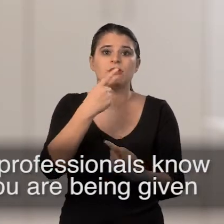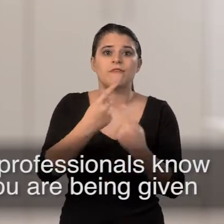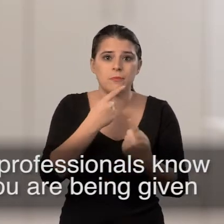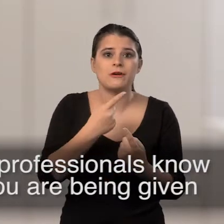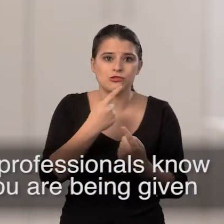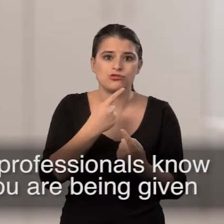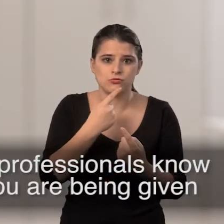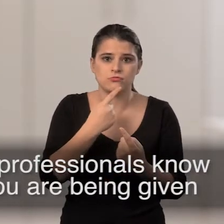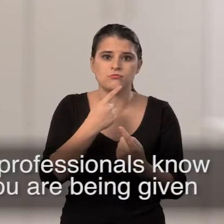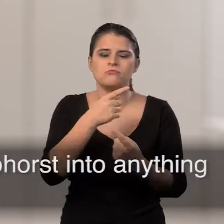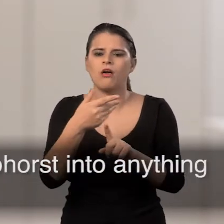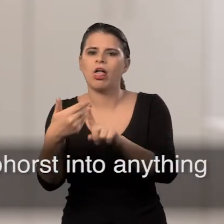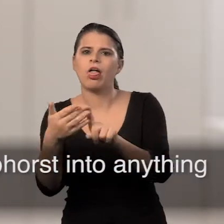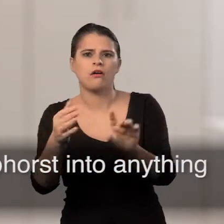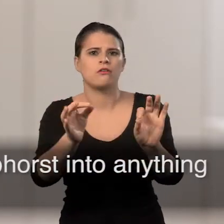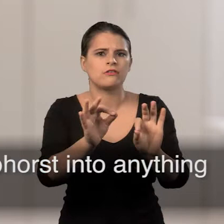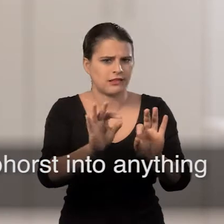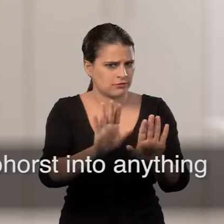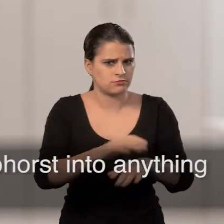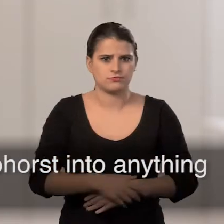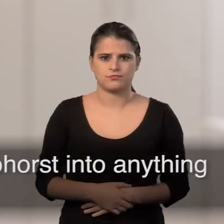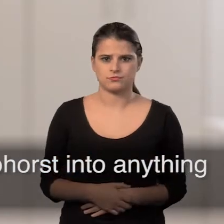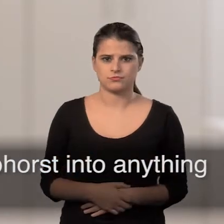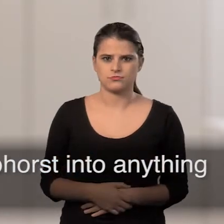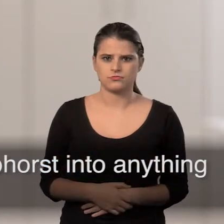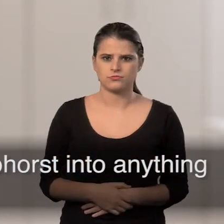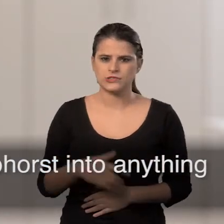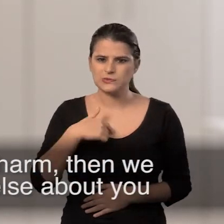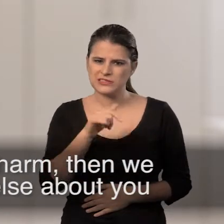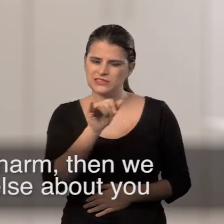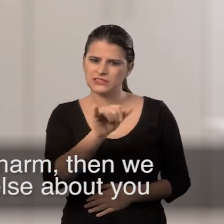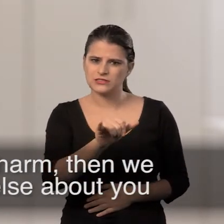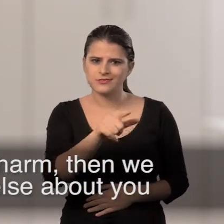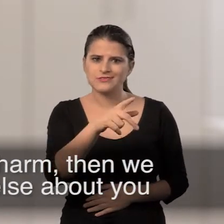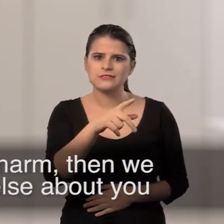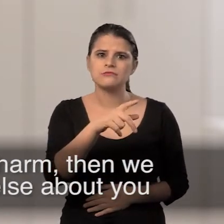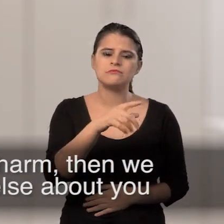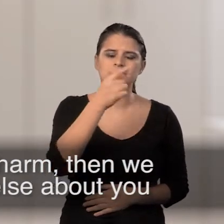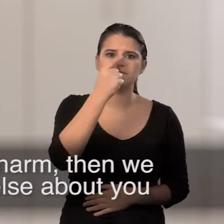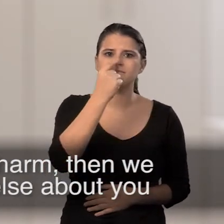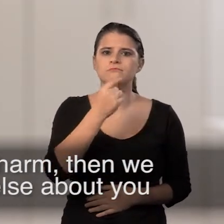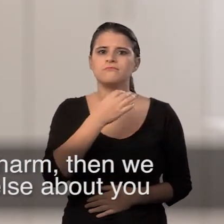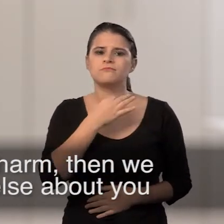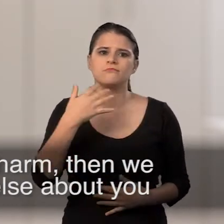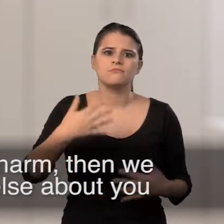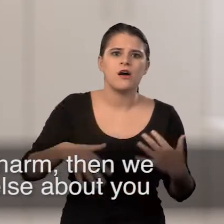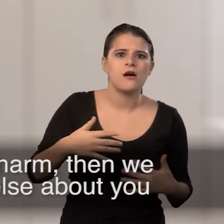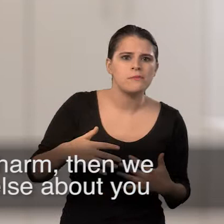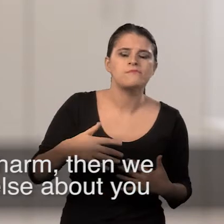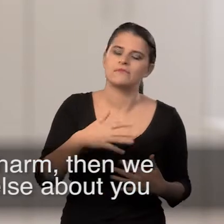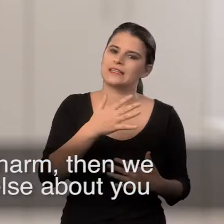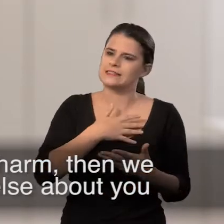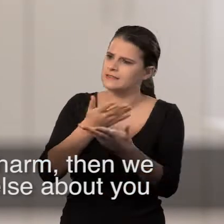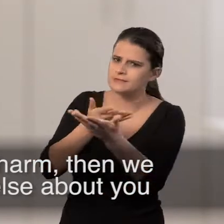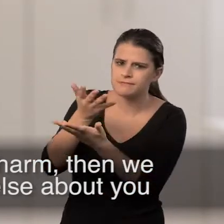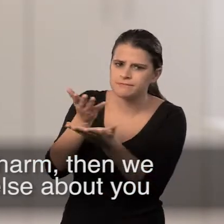understand the information you're being given and that you're not being pushed or coerced into anything. If we believe that you are at risk of harm, then we may need